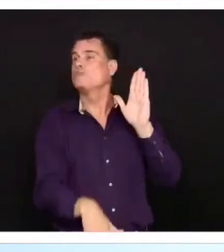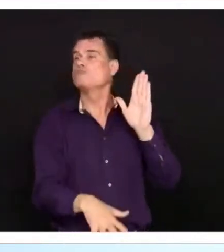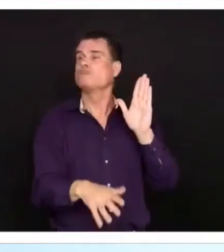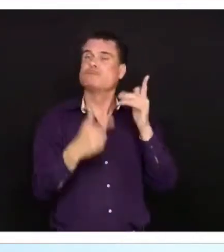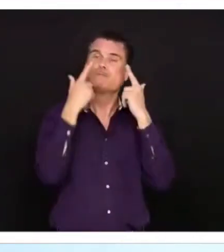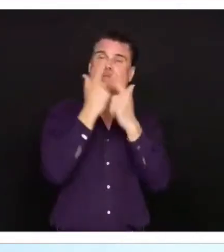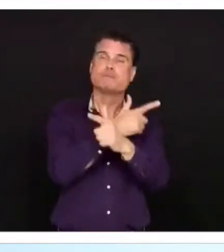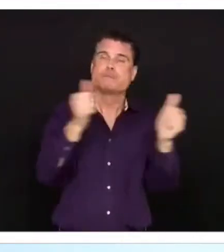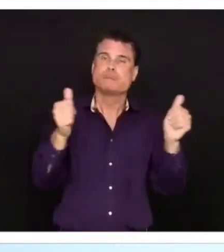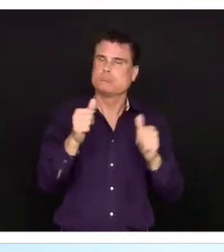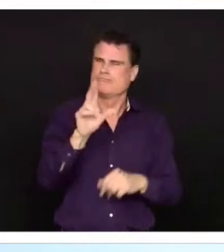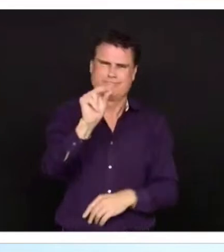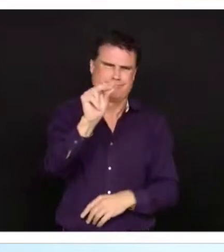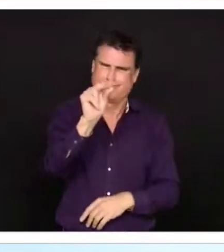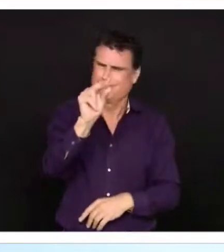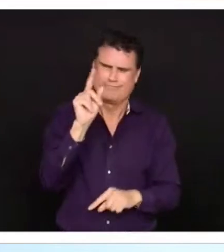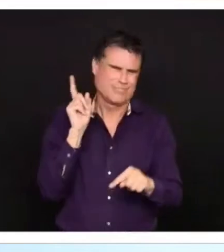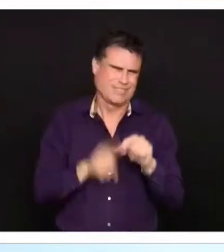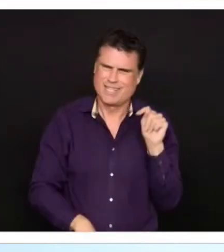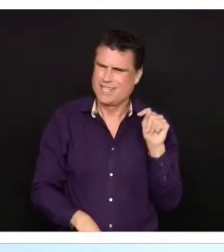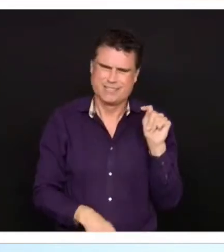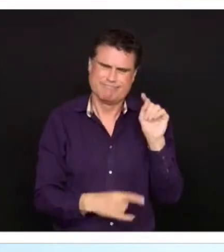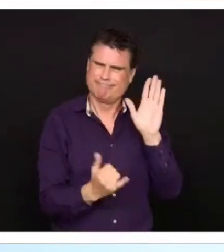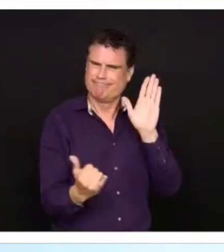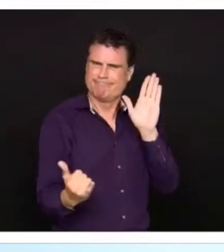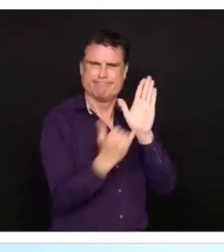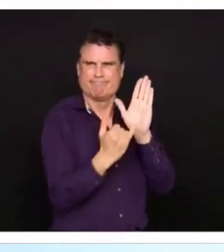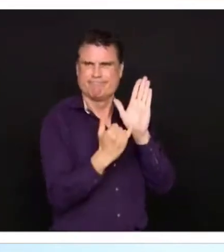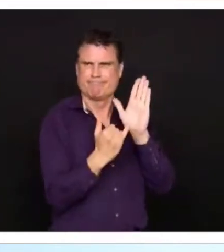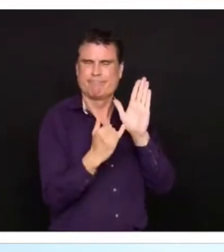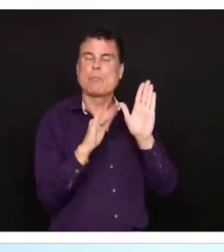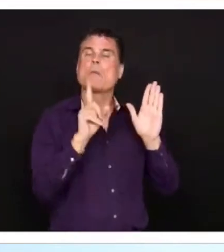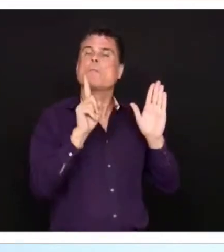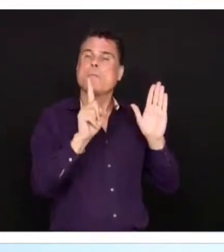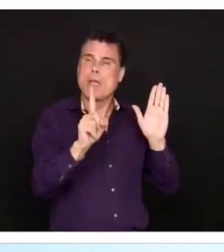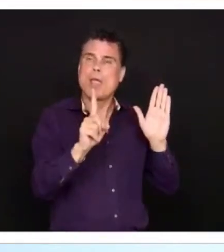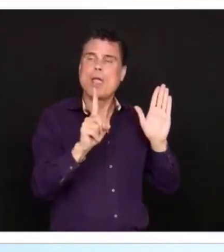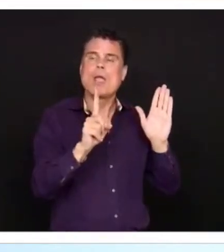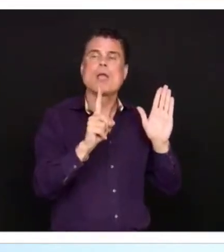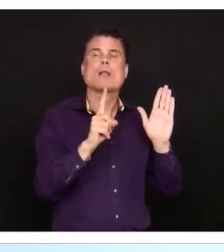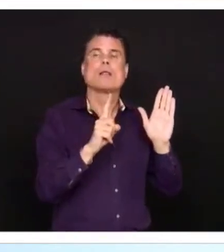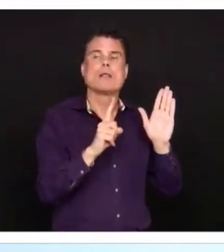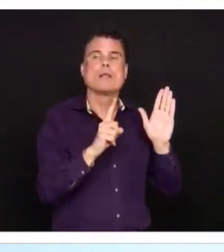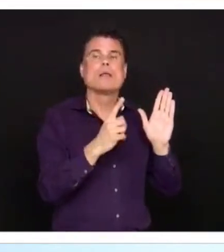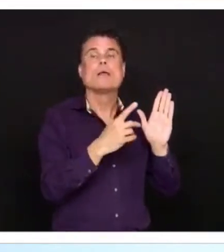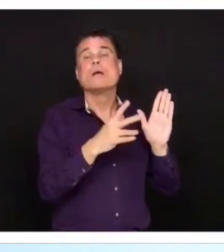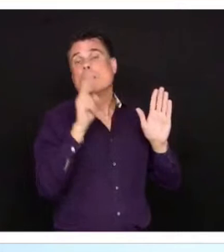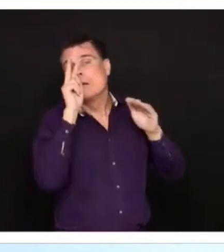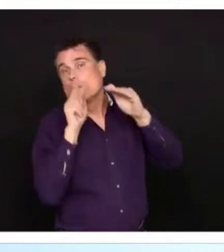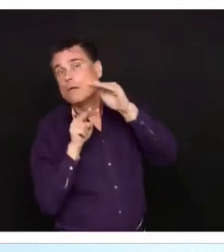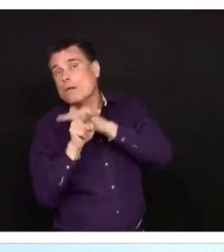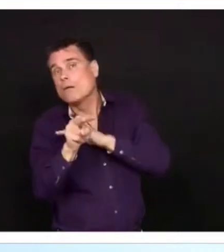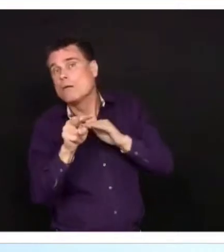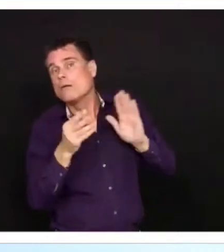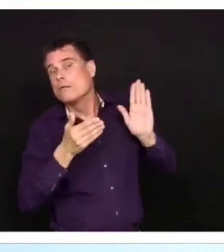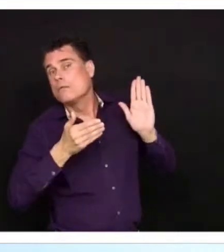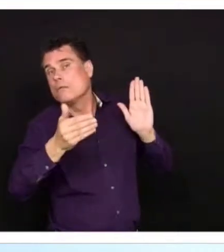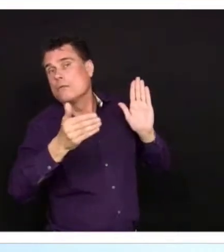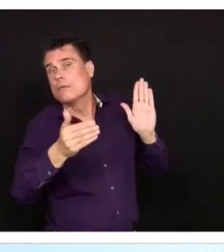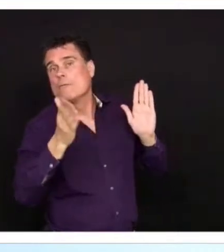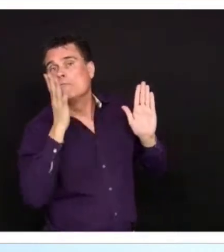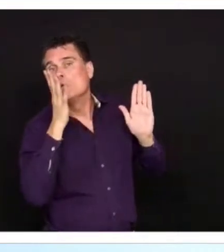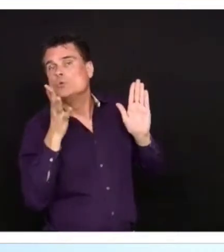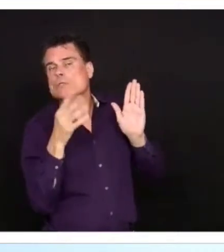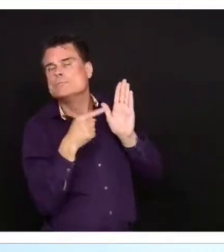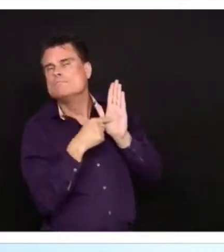more social contact, to have some businesses open up again, to have our health system open up again to allow